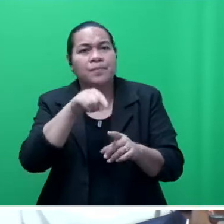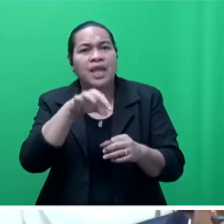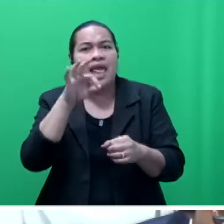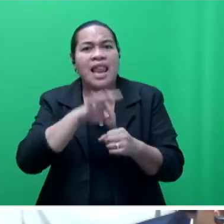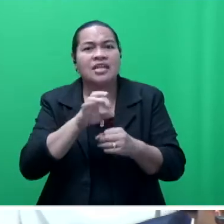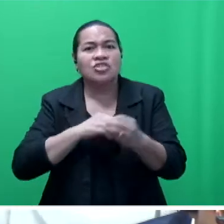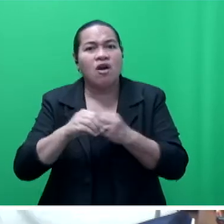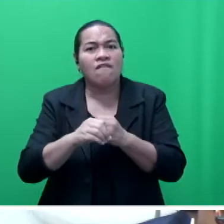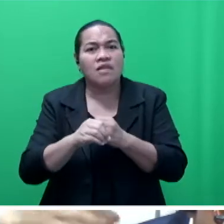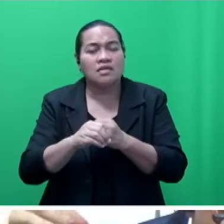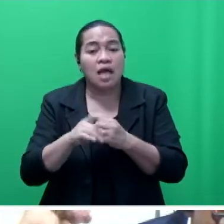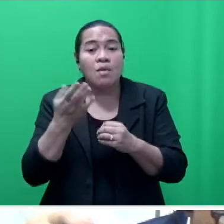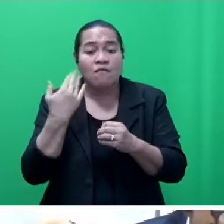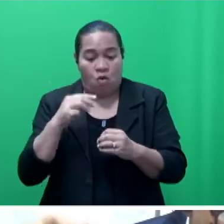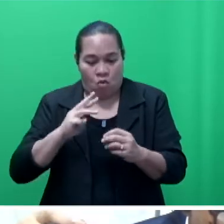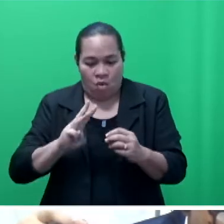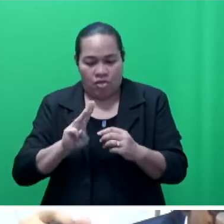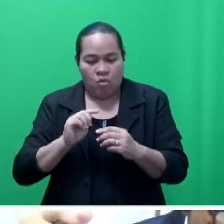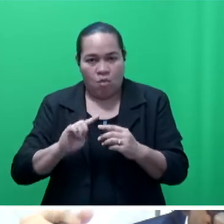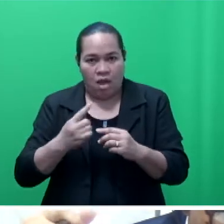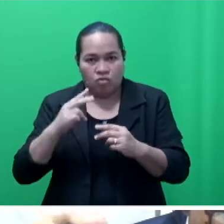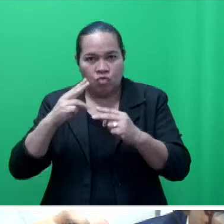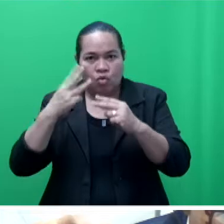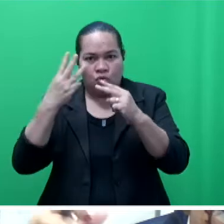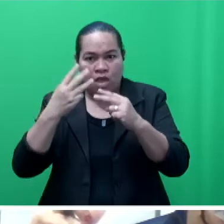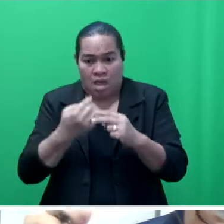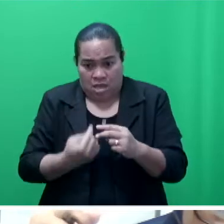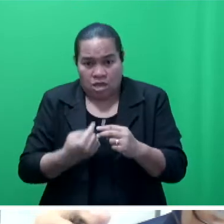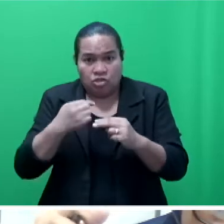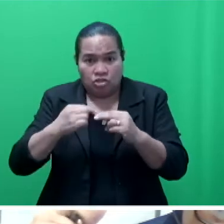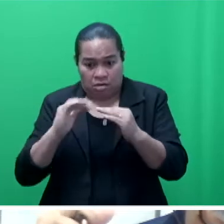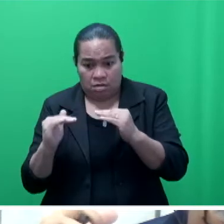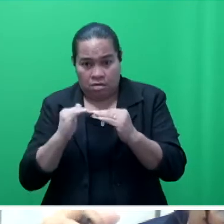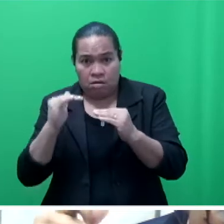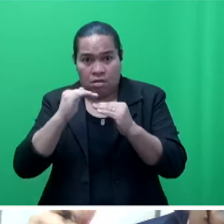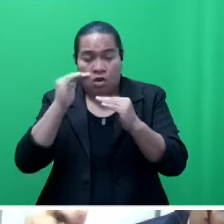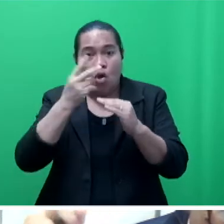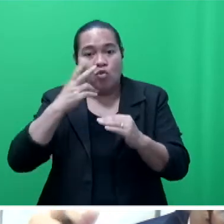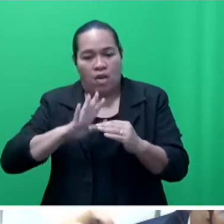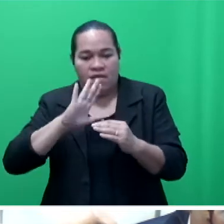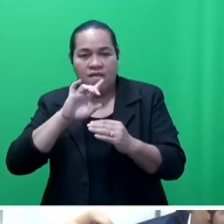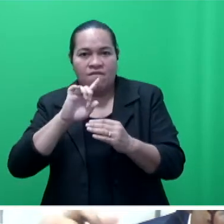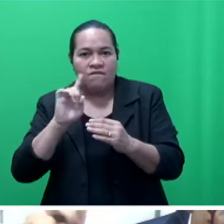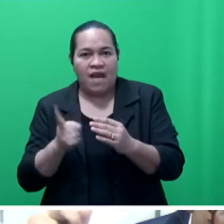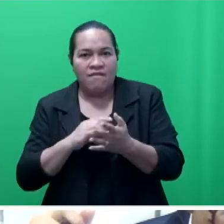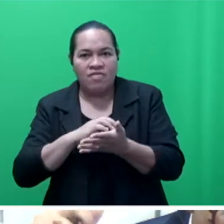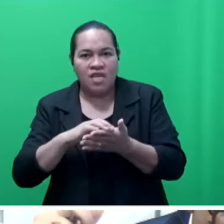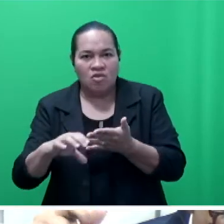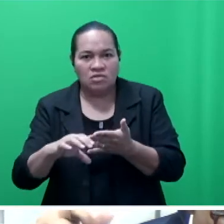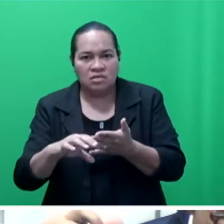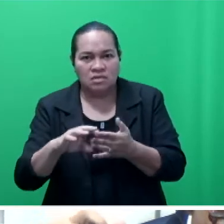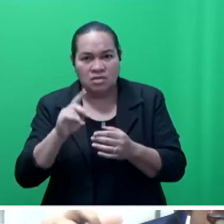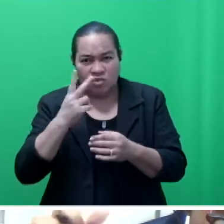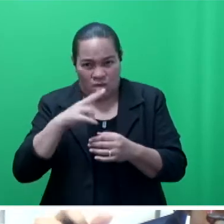system, 3 floors, each floor was about $25,000 a month rent. Month rent, Mr. Speaker,